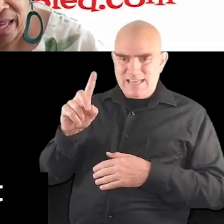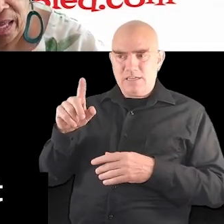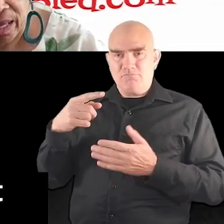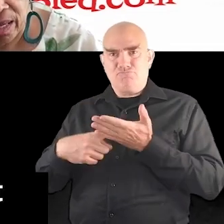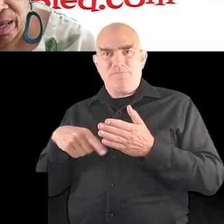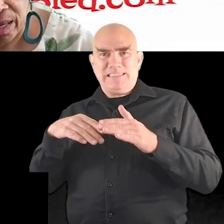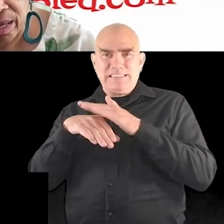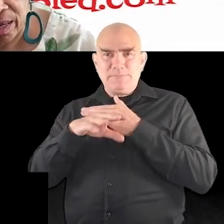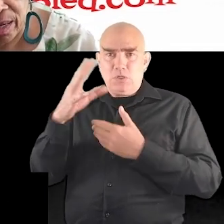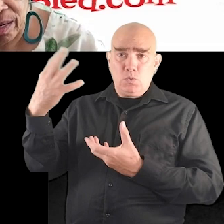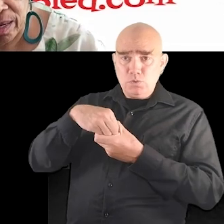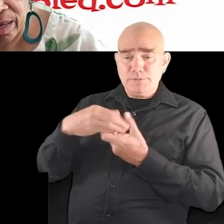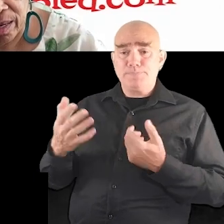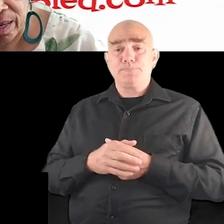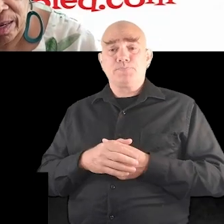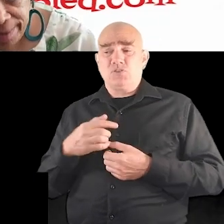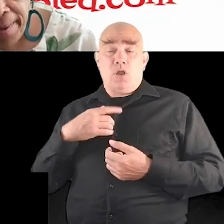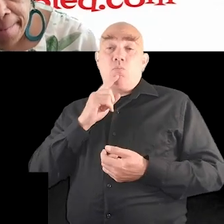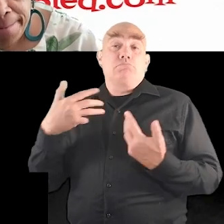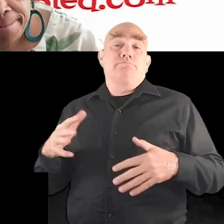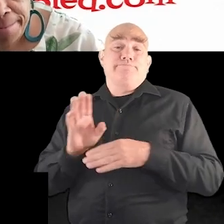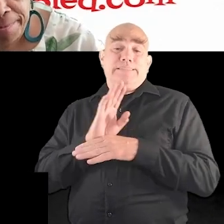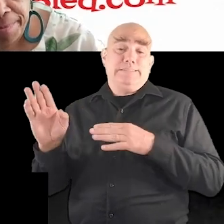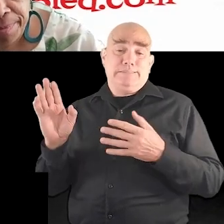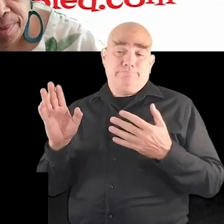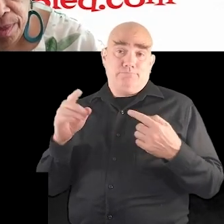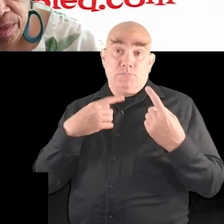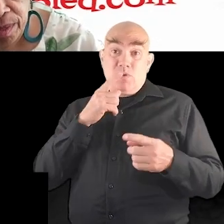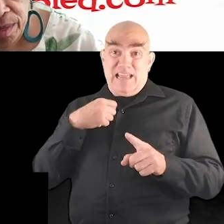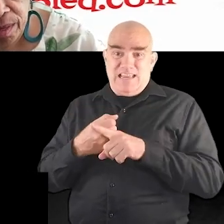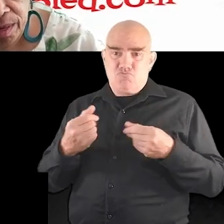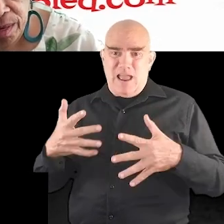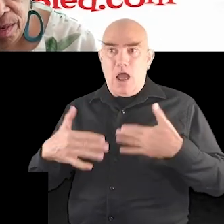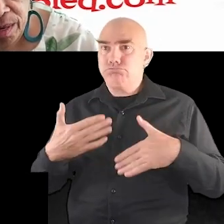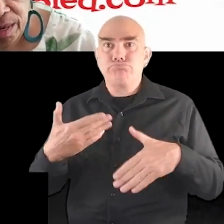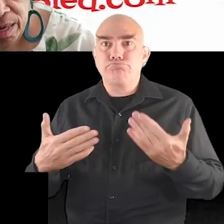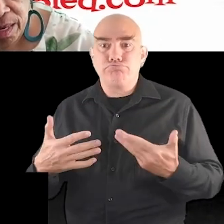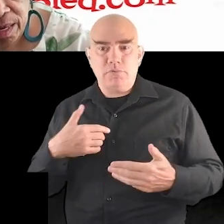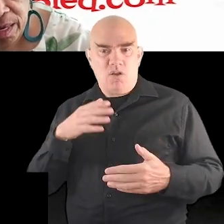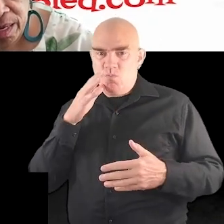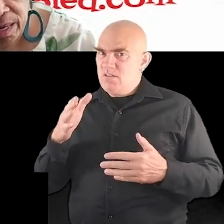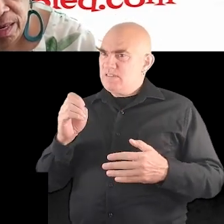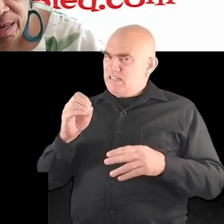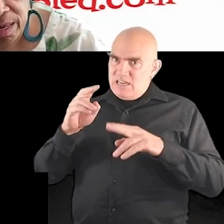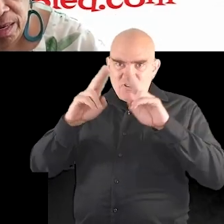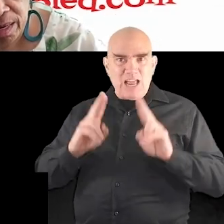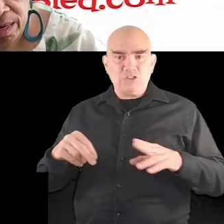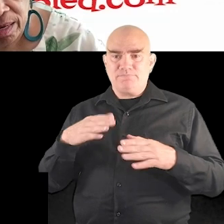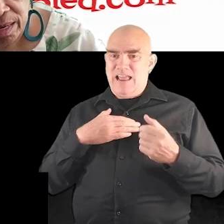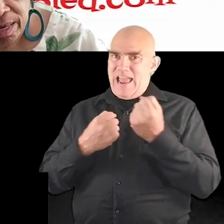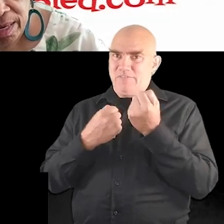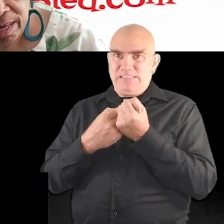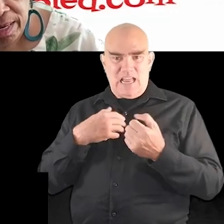talk about accessibility and inclusion. I just have been really hitting the ground rolling. I said I'll be intentional in my